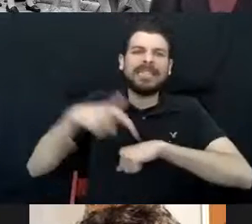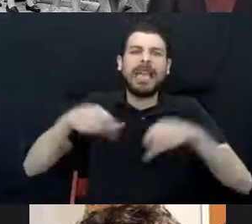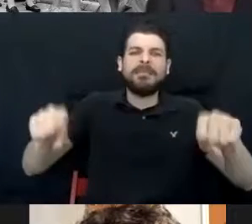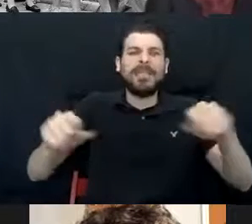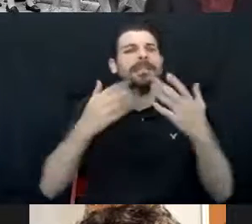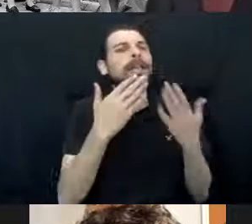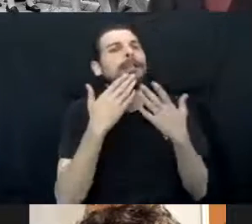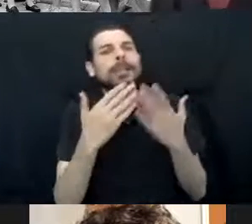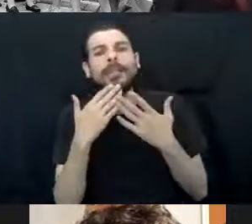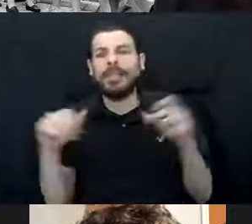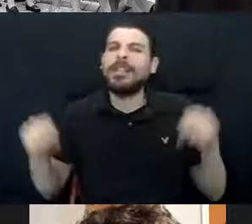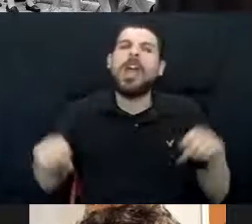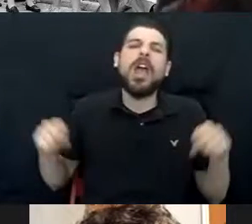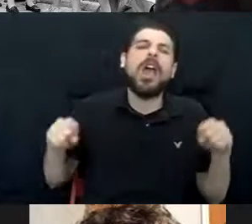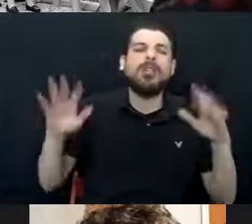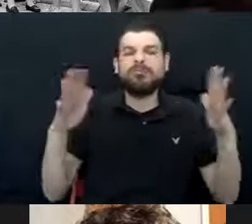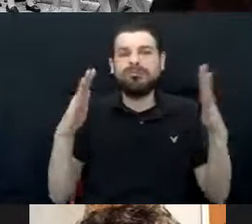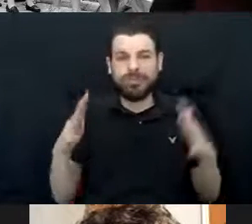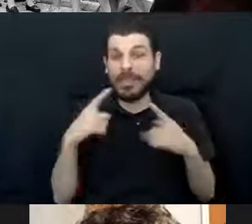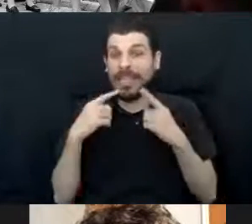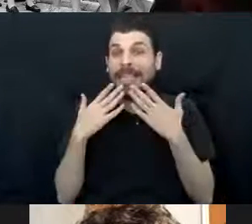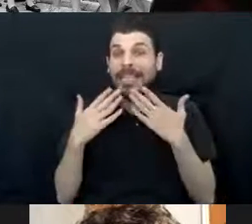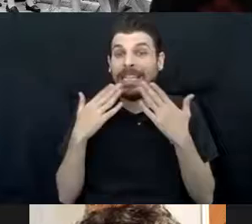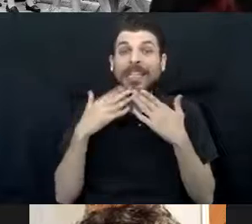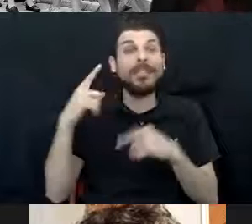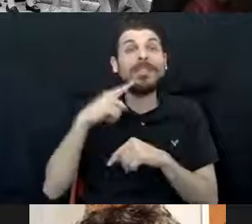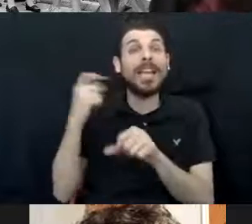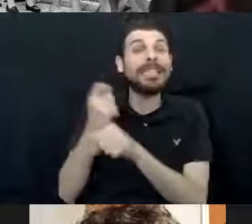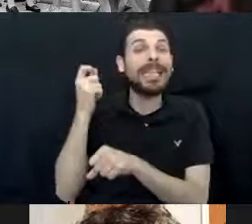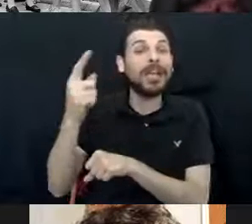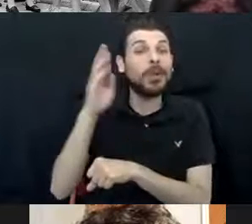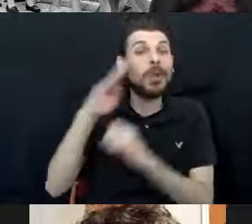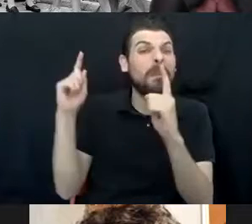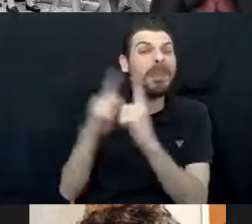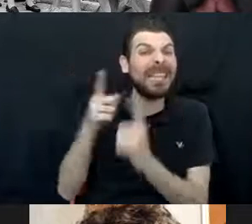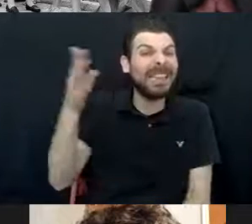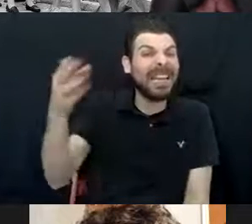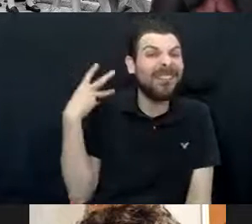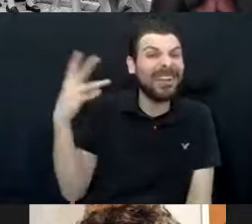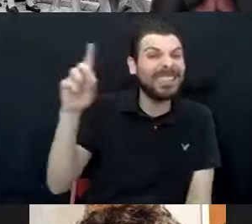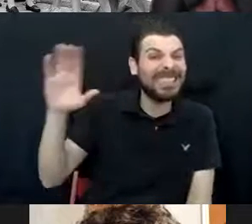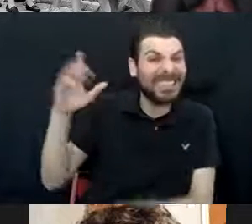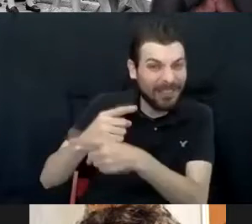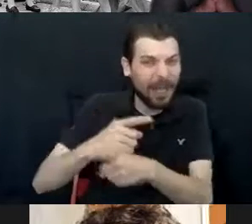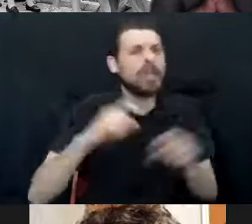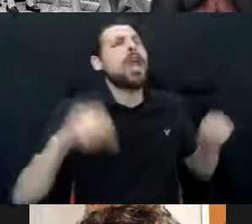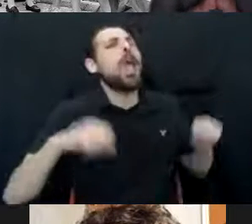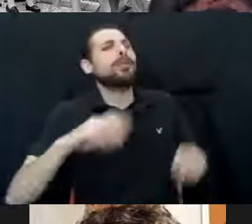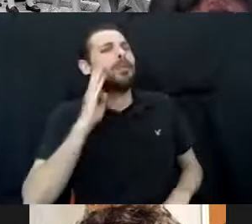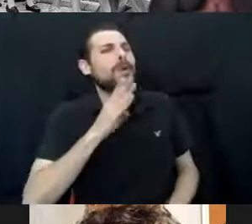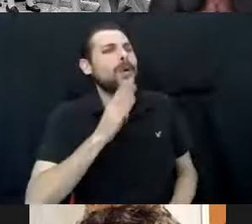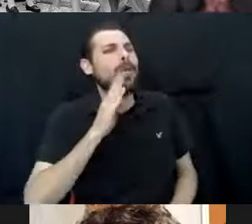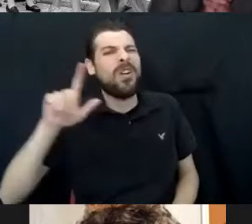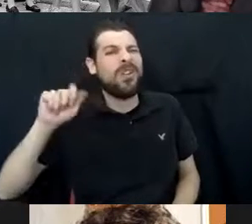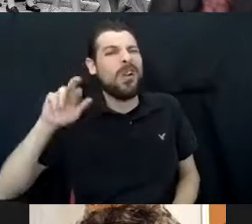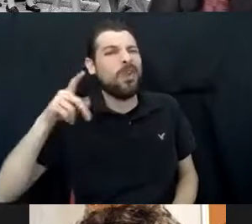you. Anytime. You said next year we'll be in D.C., right? Yes, we will. Let's all stay